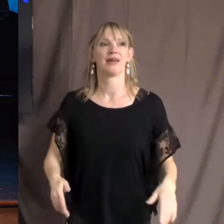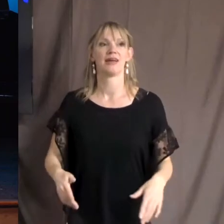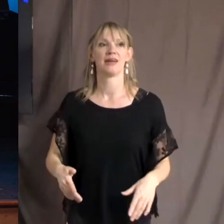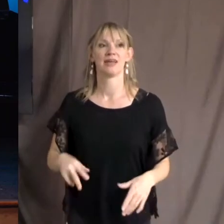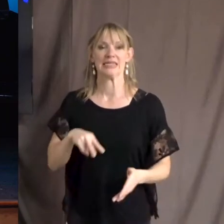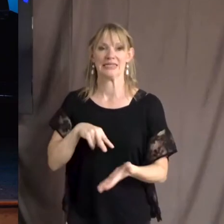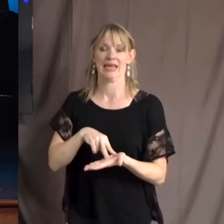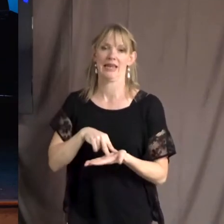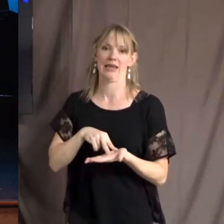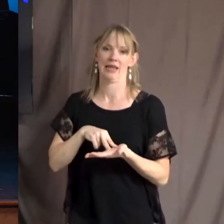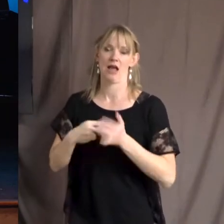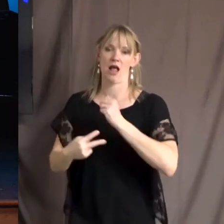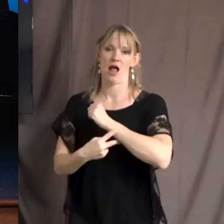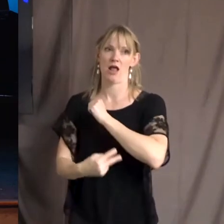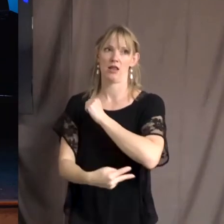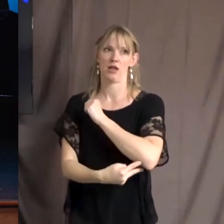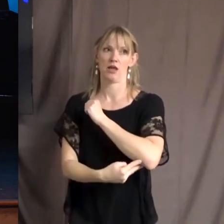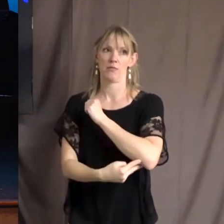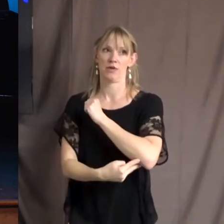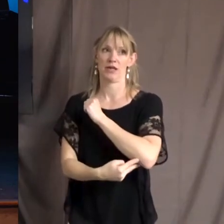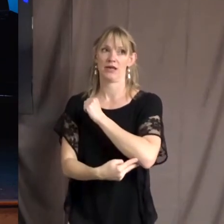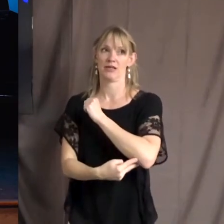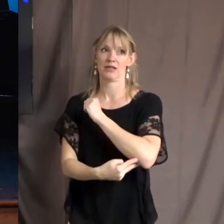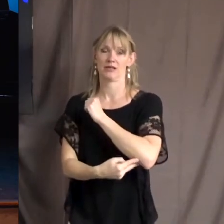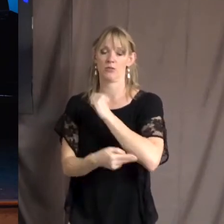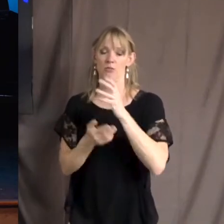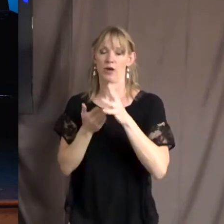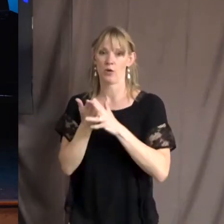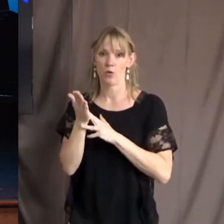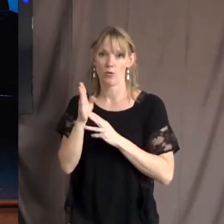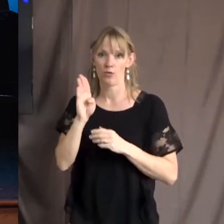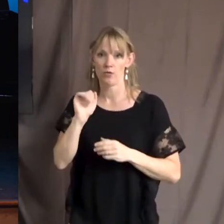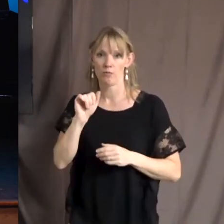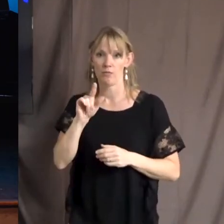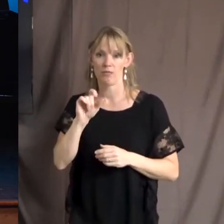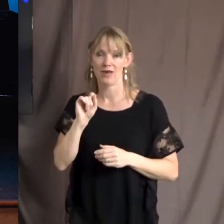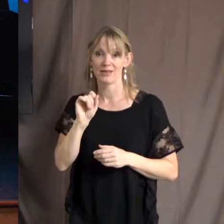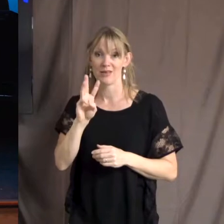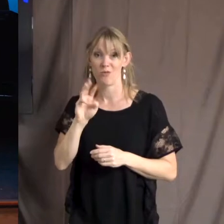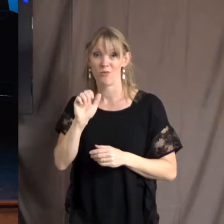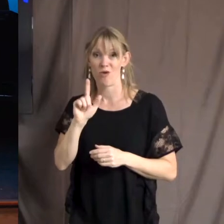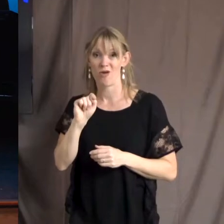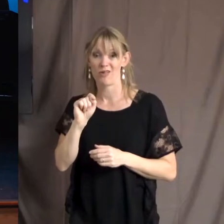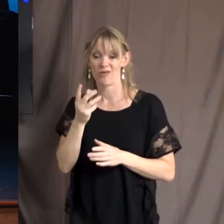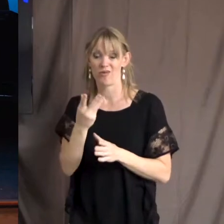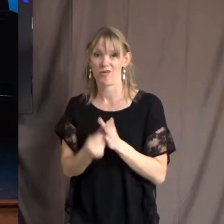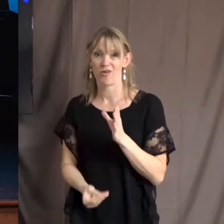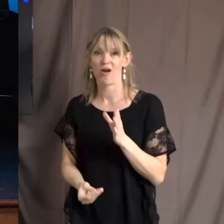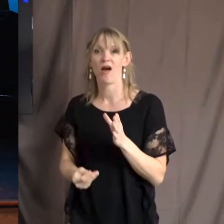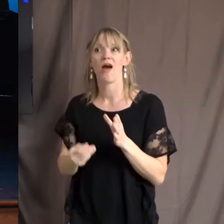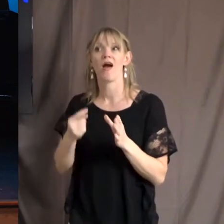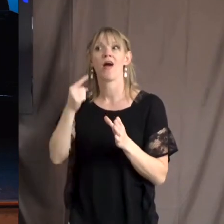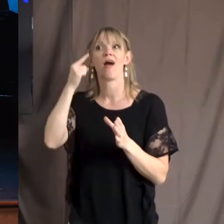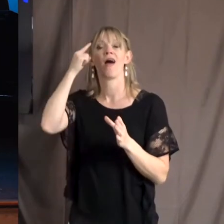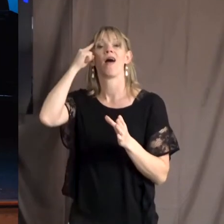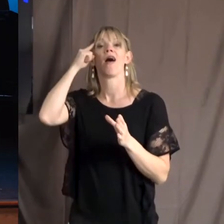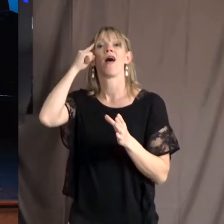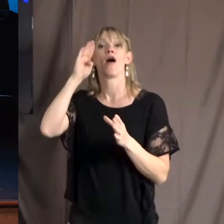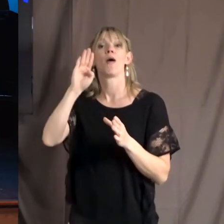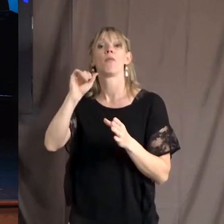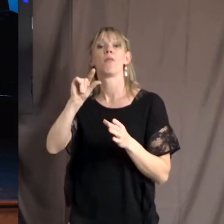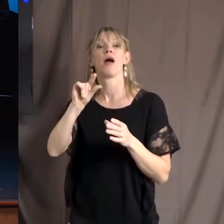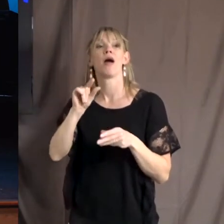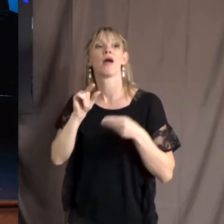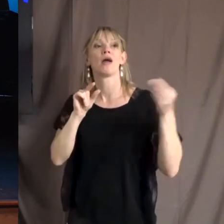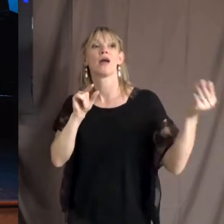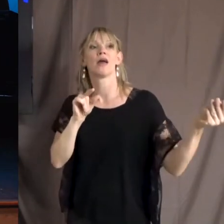standing on the Paris bridge looking, and we go through the bags, and the wallet's gone. And then he remembers when he handed the bag over, he didn't